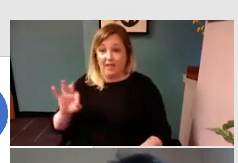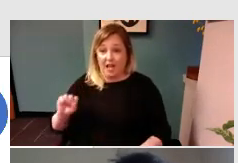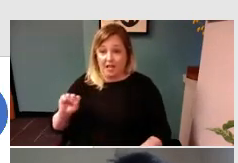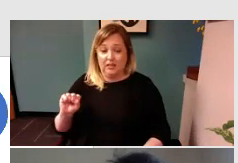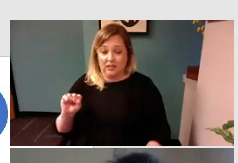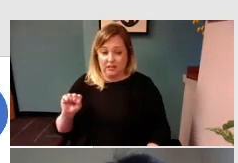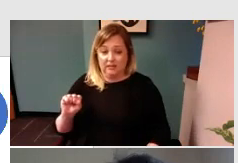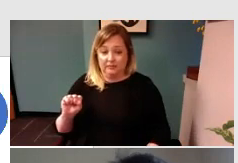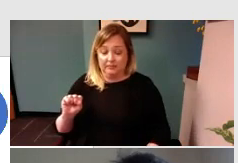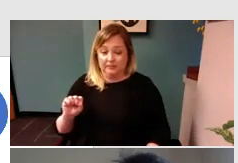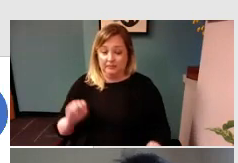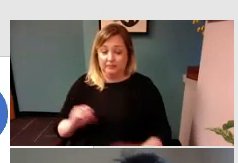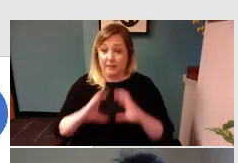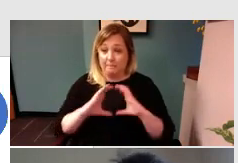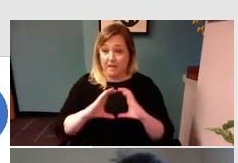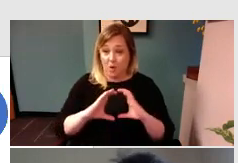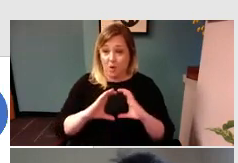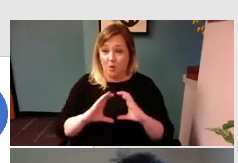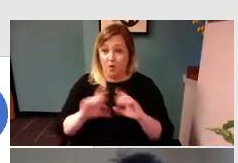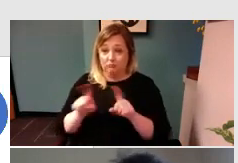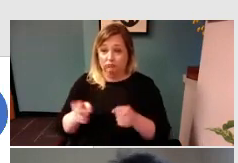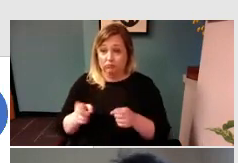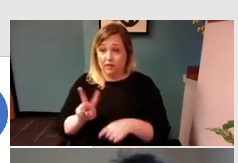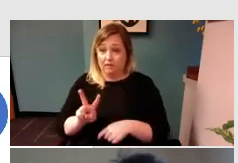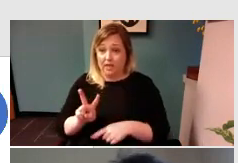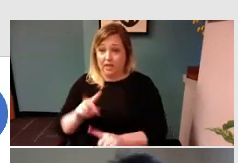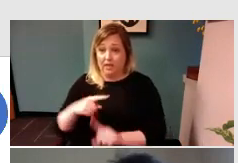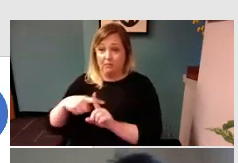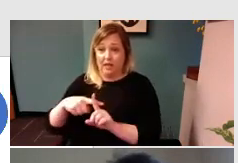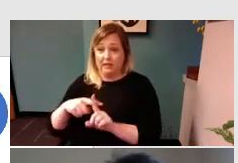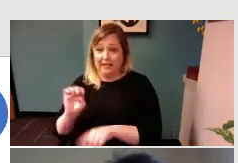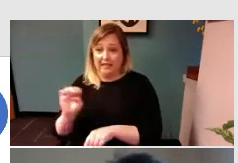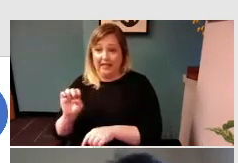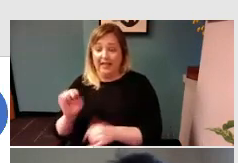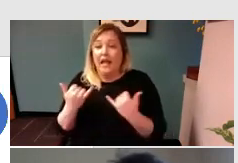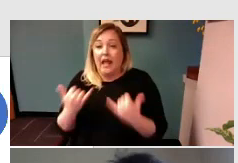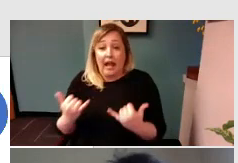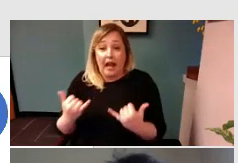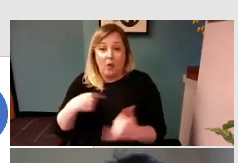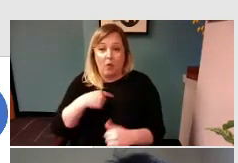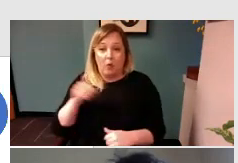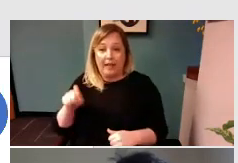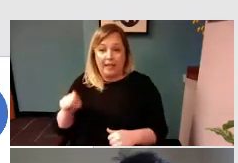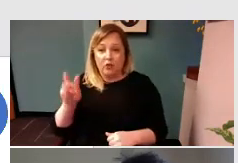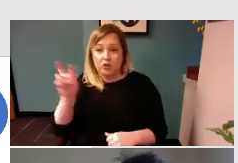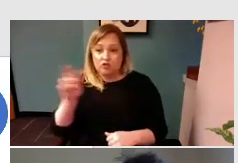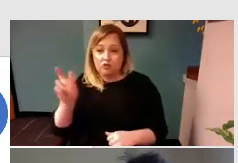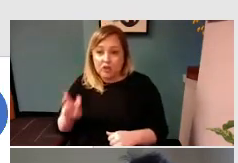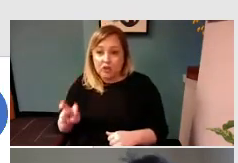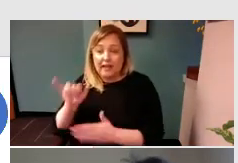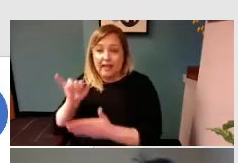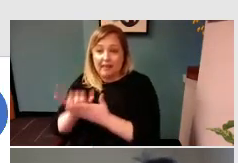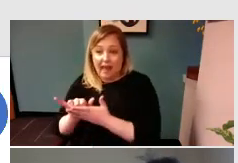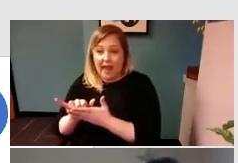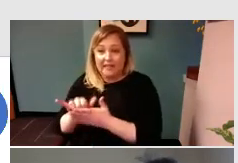of V plus E. Now we need to traverse this particular adjacency list to figure out all